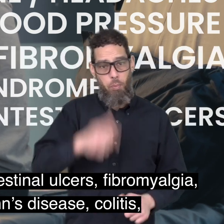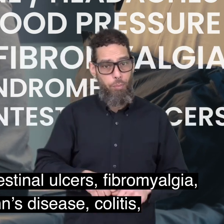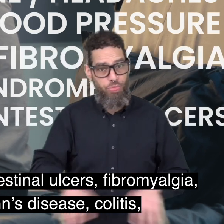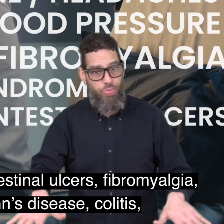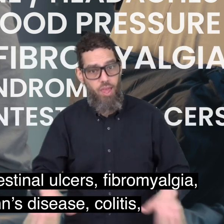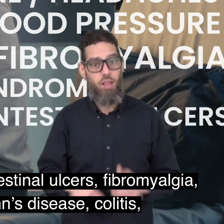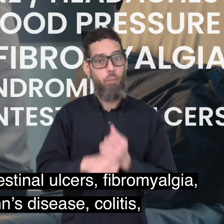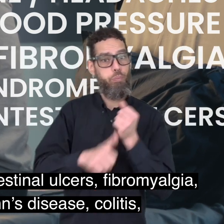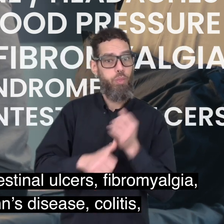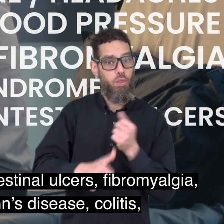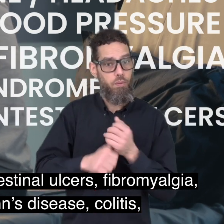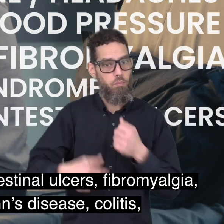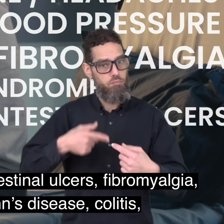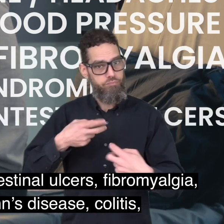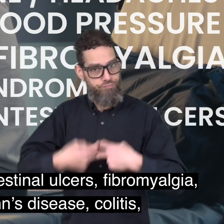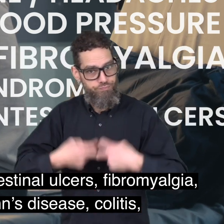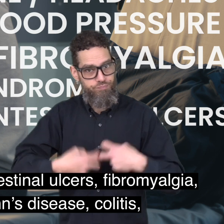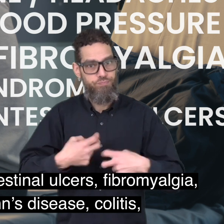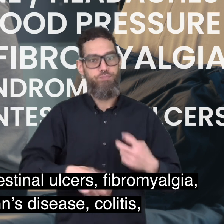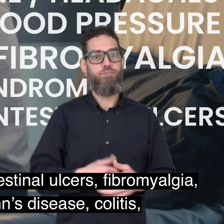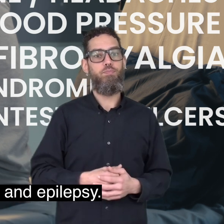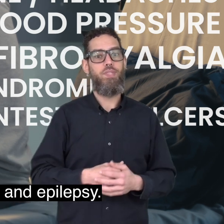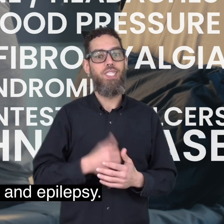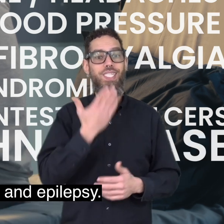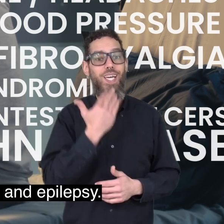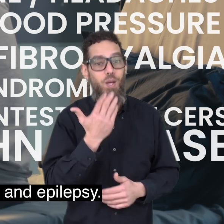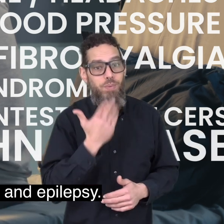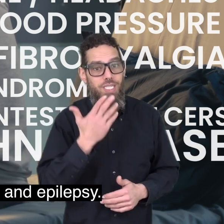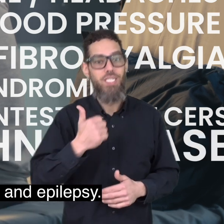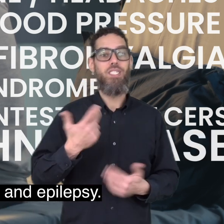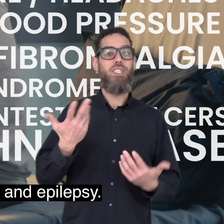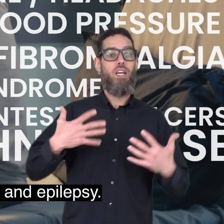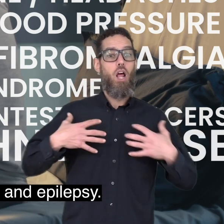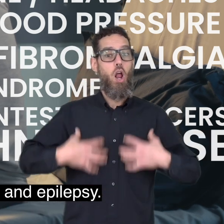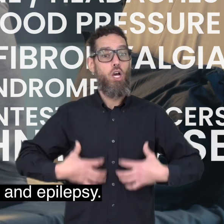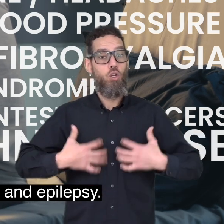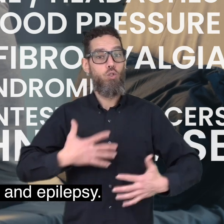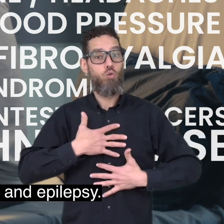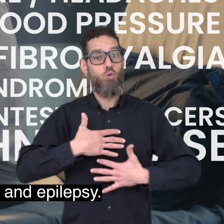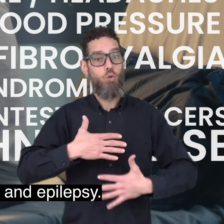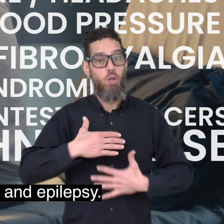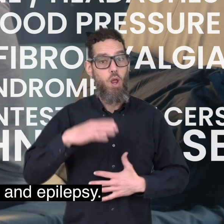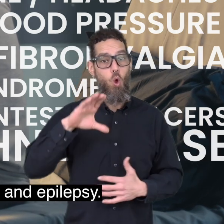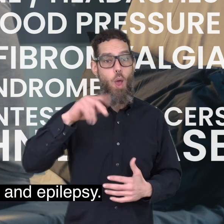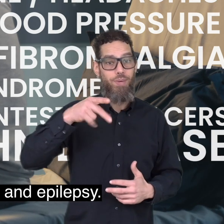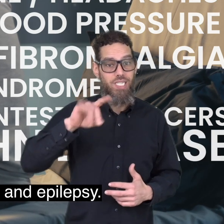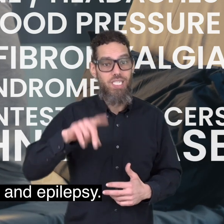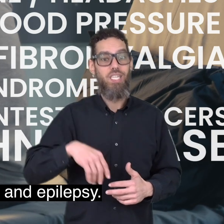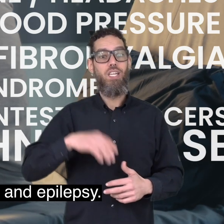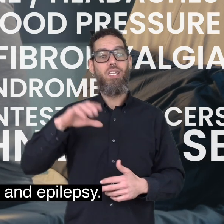fibromyalgia, urinary incontinence, cataracts, bowel disorder, Crohn's disease, colitis, diabetes,